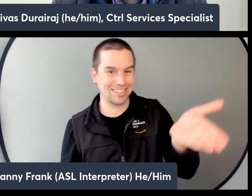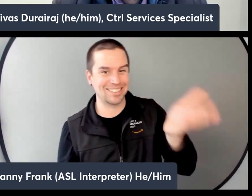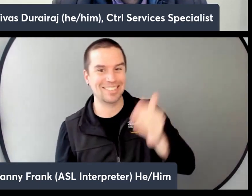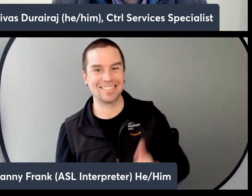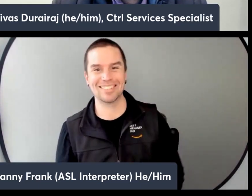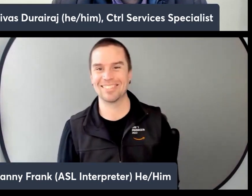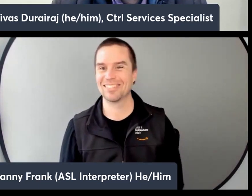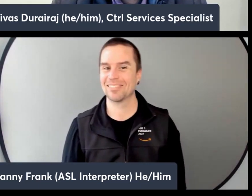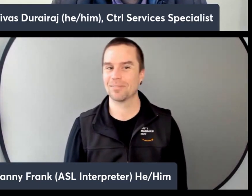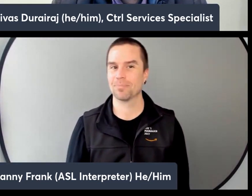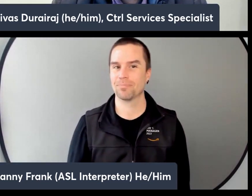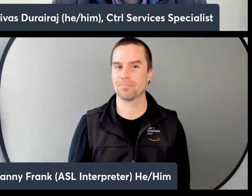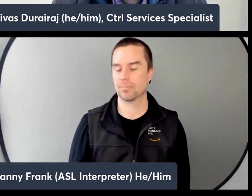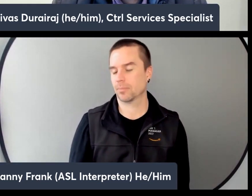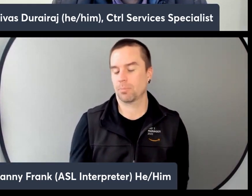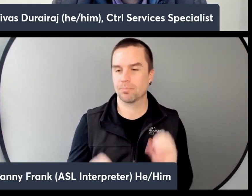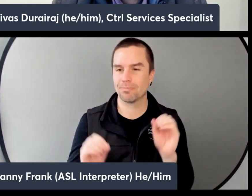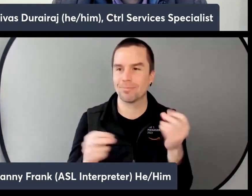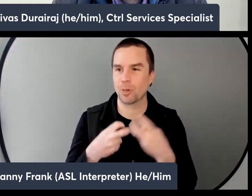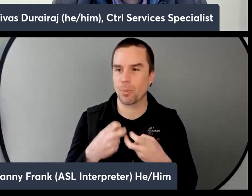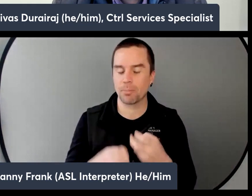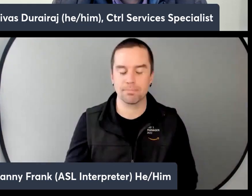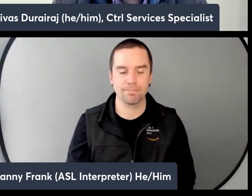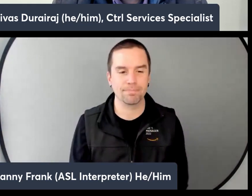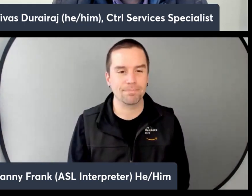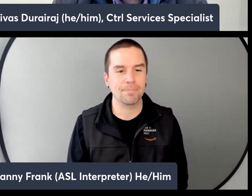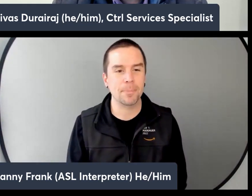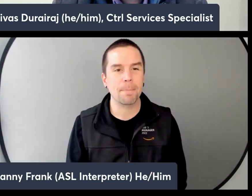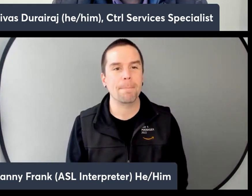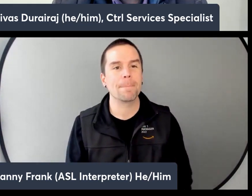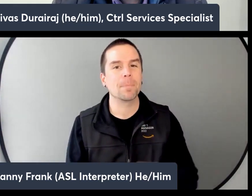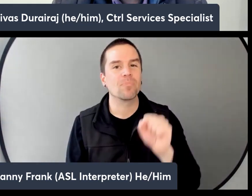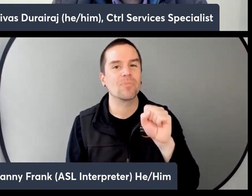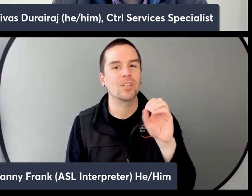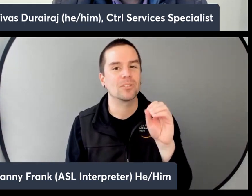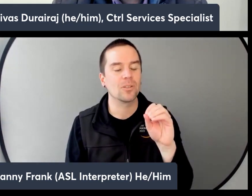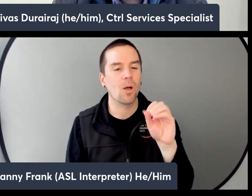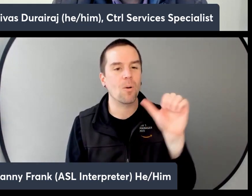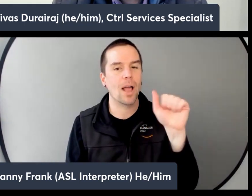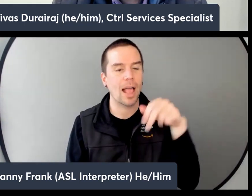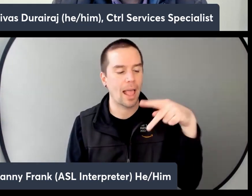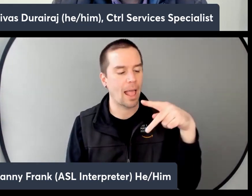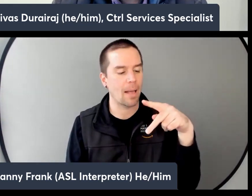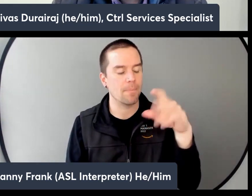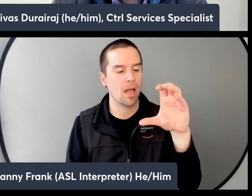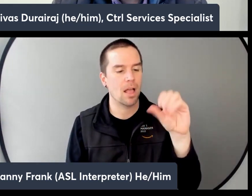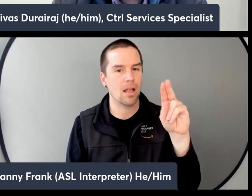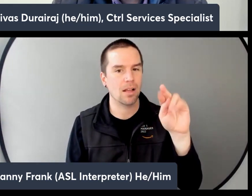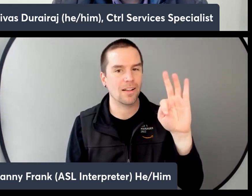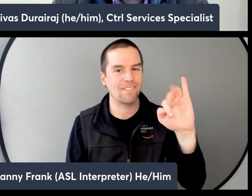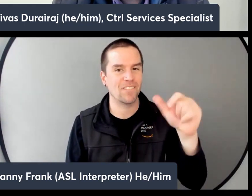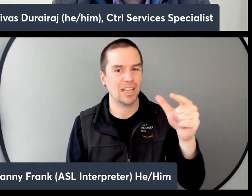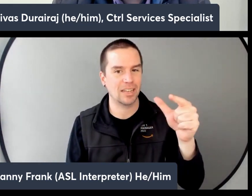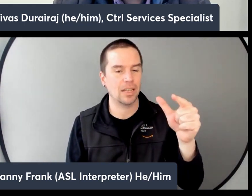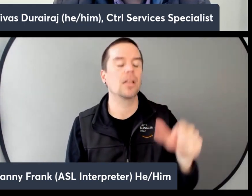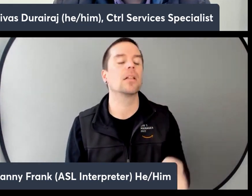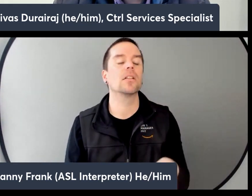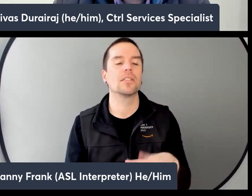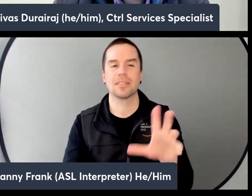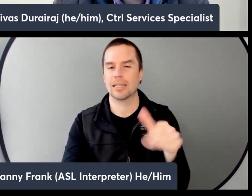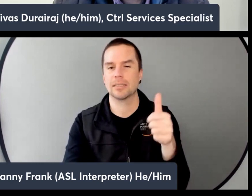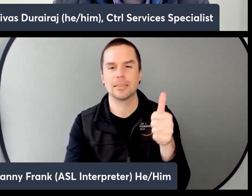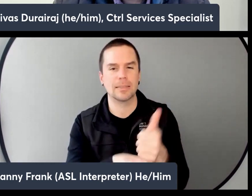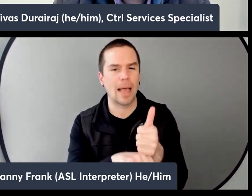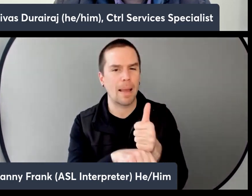Yeah, that's not a problem whatsoever. So app config. Let's set the stage just like we did with Control Tower.